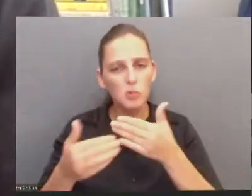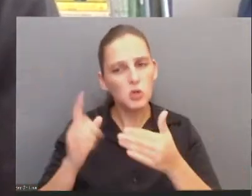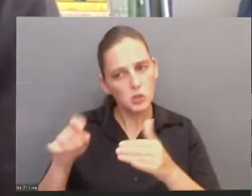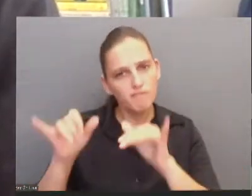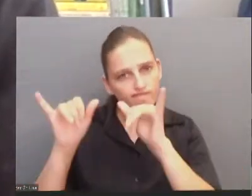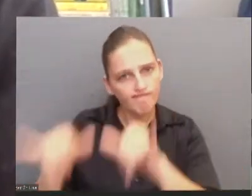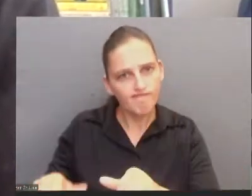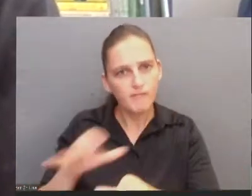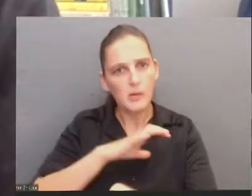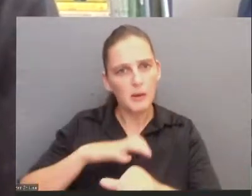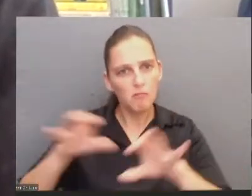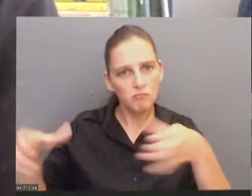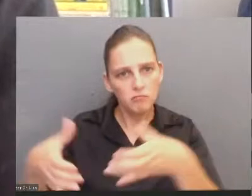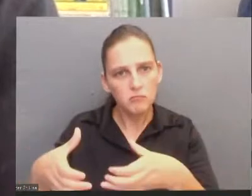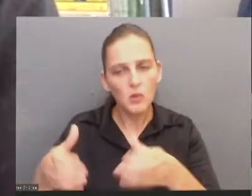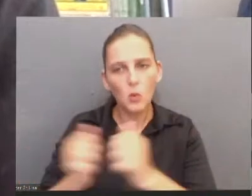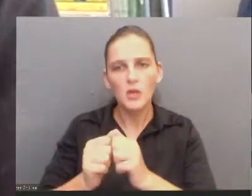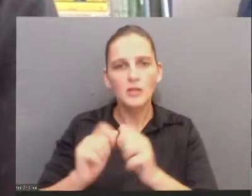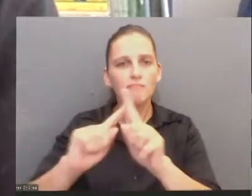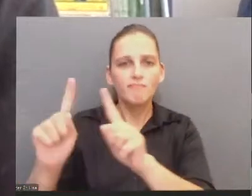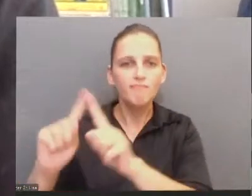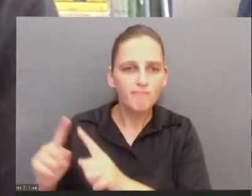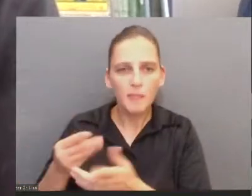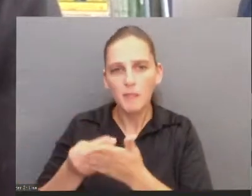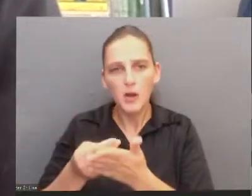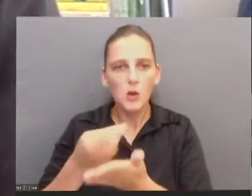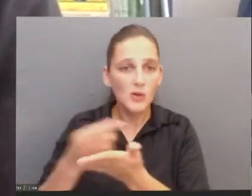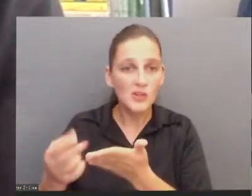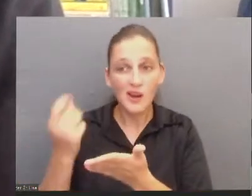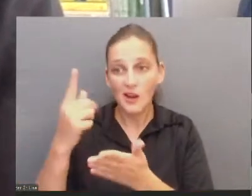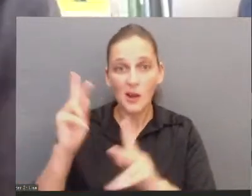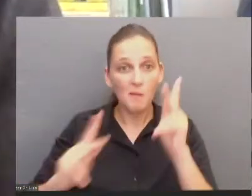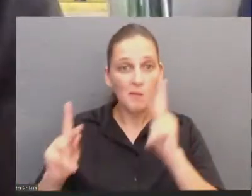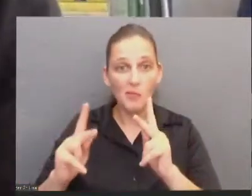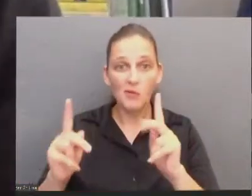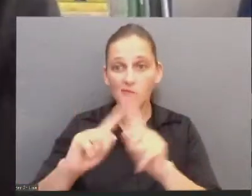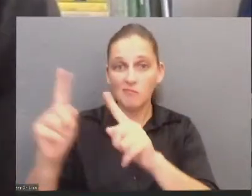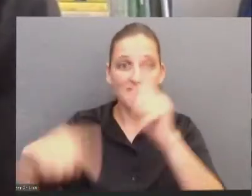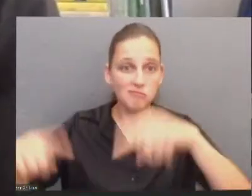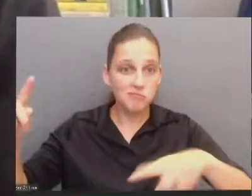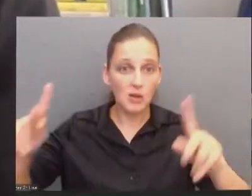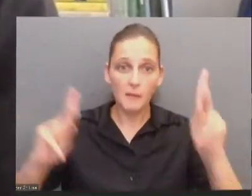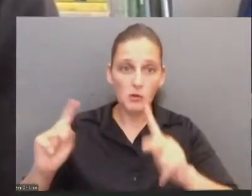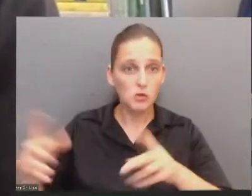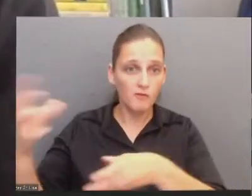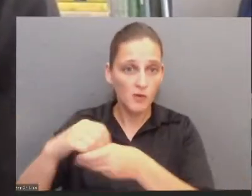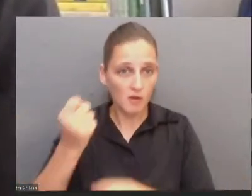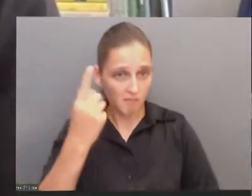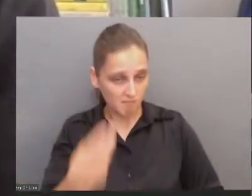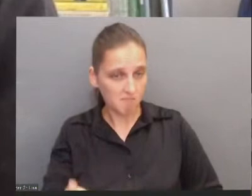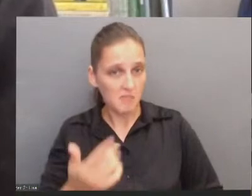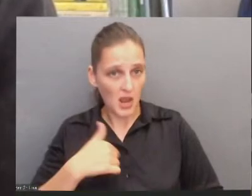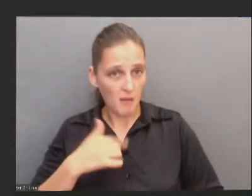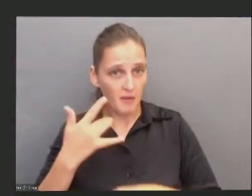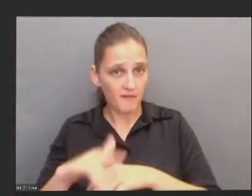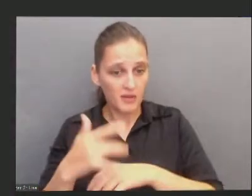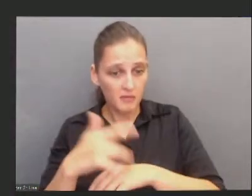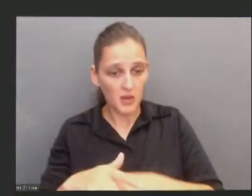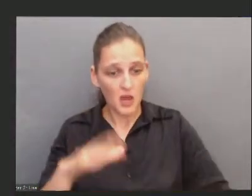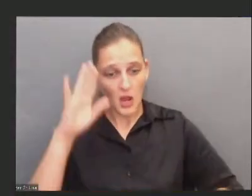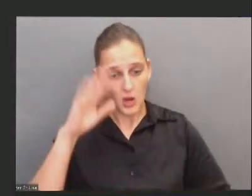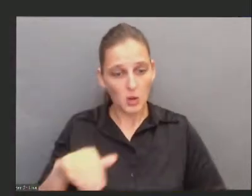representatives from all key stakeholder groups, including government. I'm available to help, and I hope that Dr. Rachel Levine will help this as